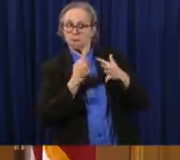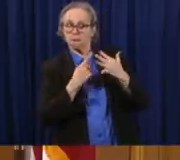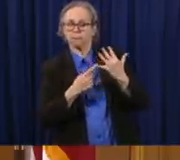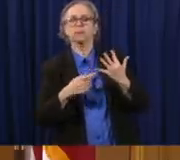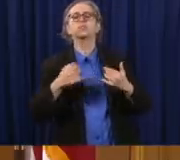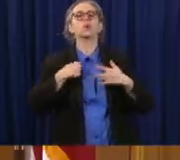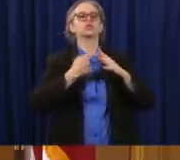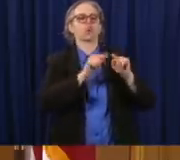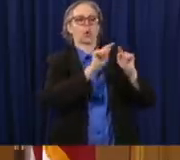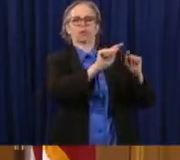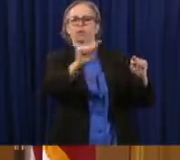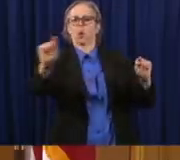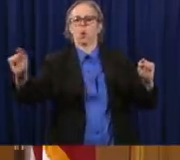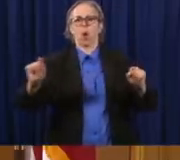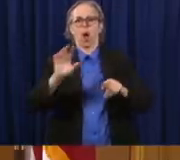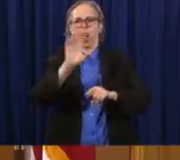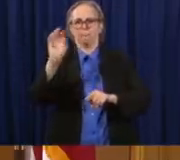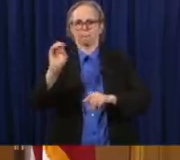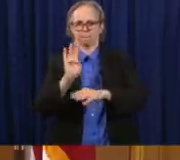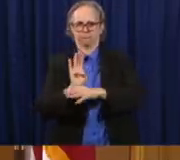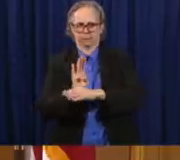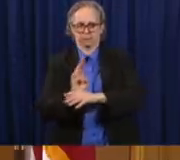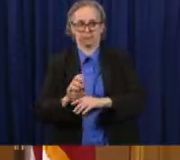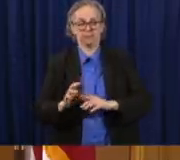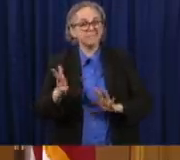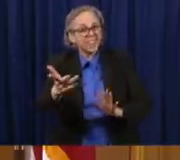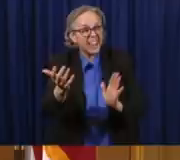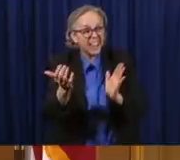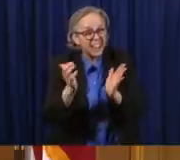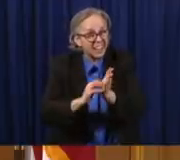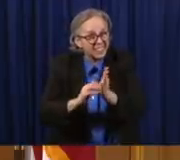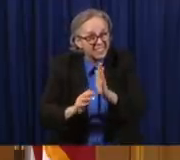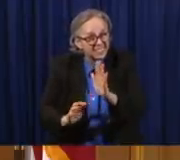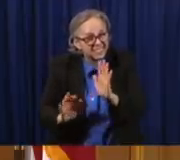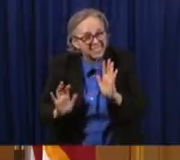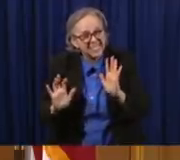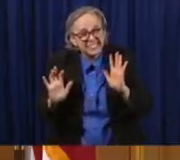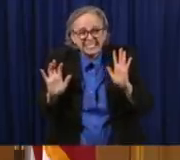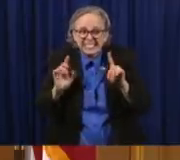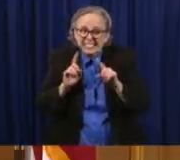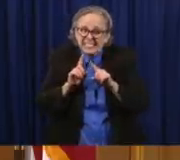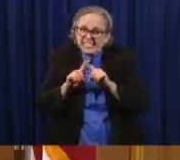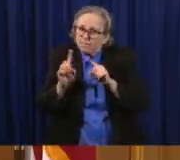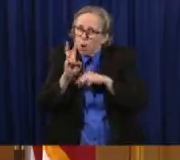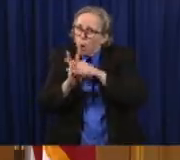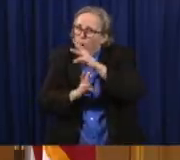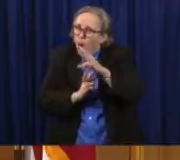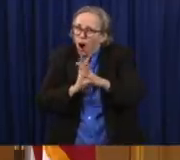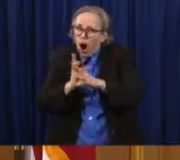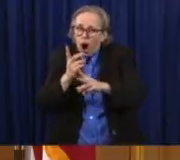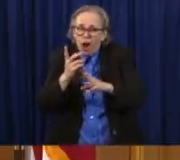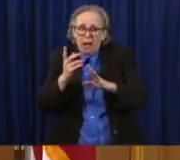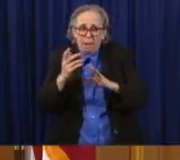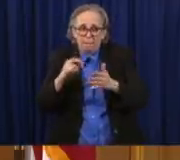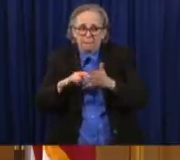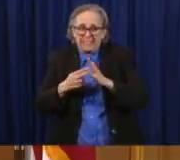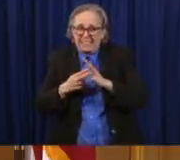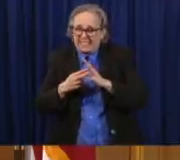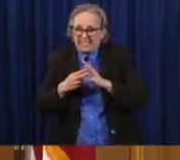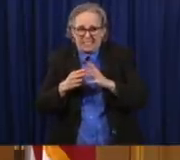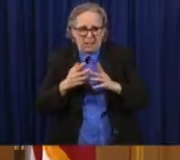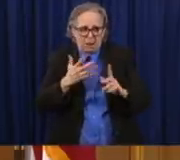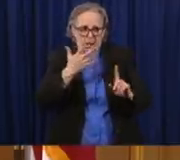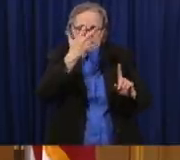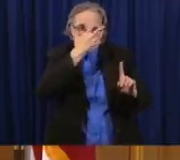Again, the world that we're going to see is a different world, and the world in the workplace is going to be different. You're going to see people